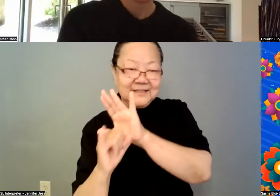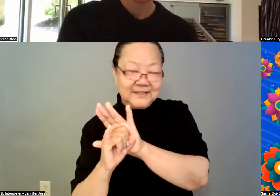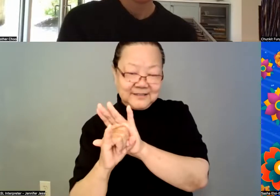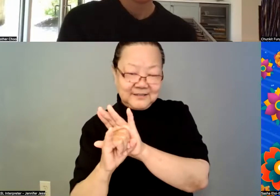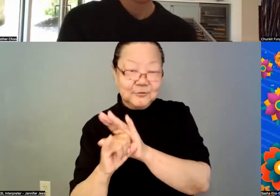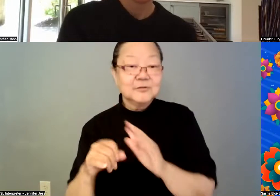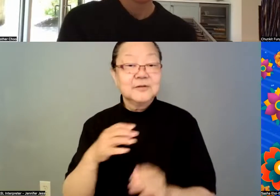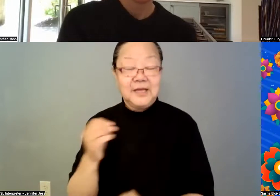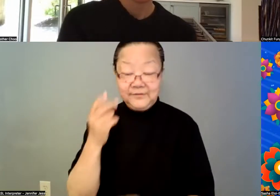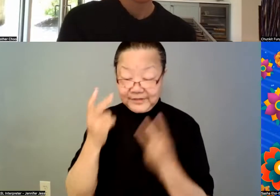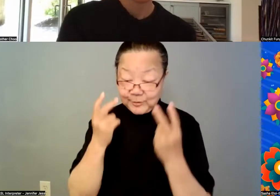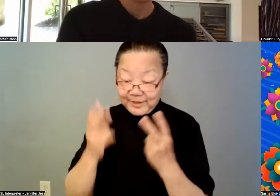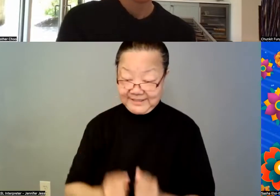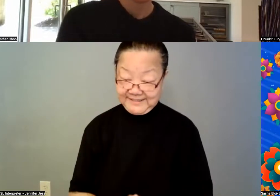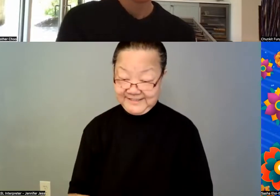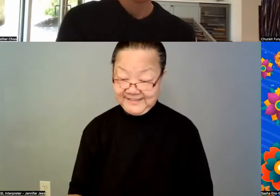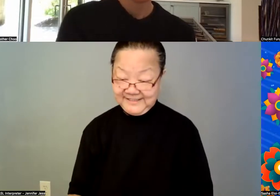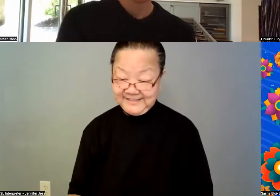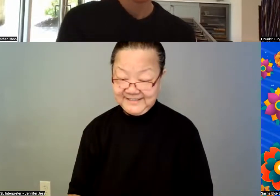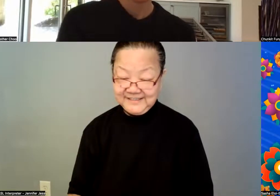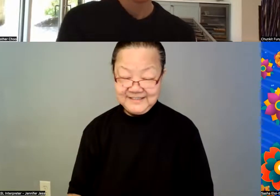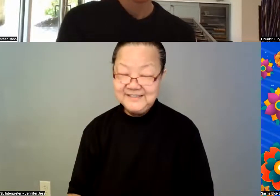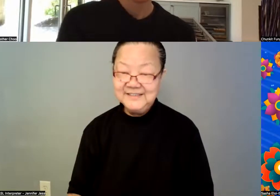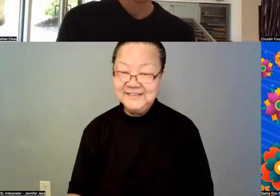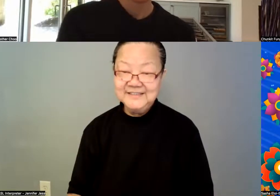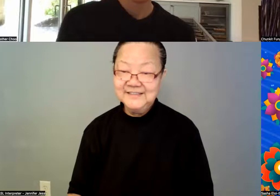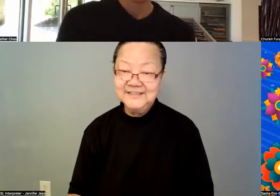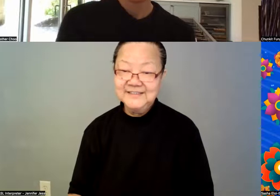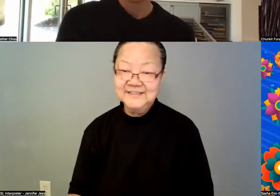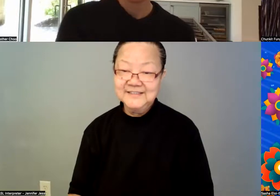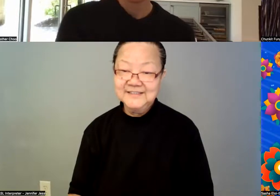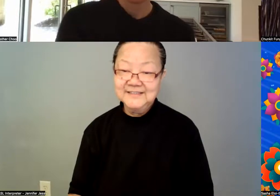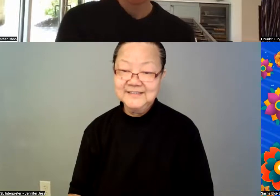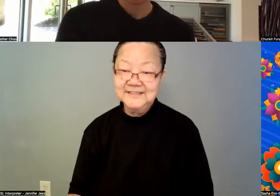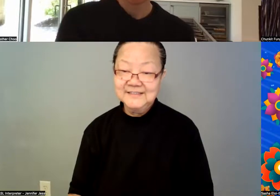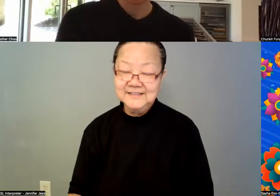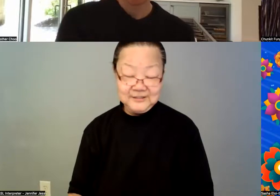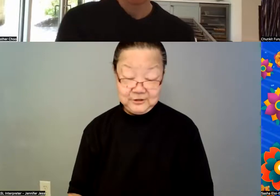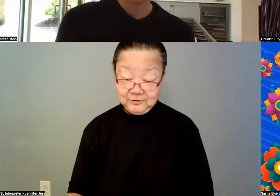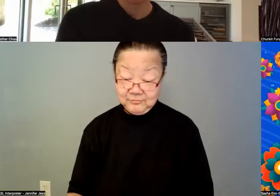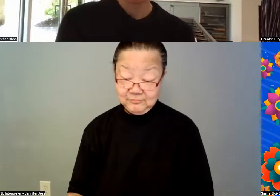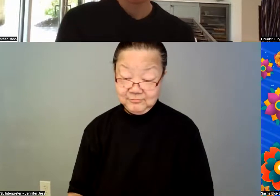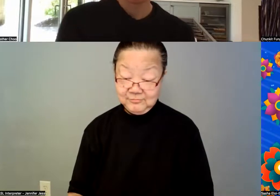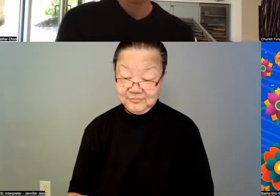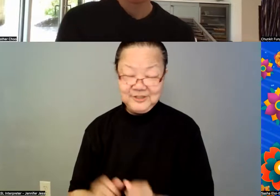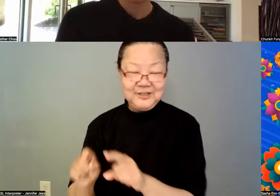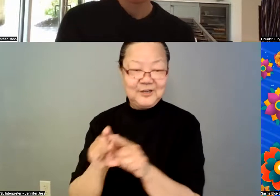if I can quickly put in the chat the registration